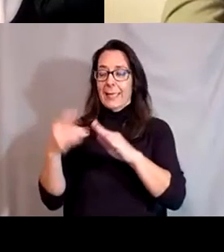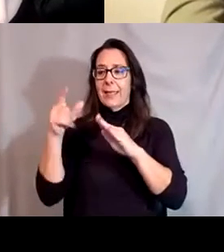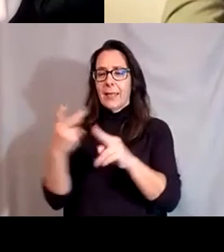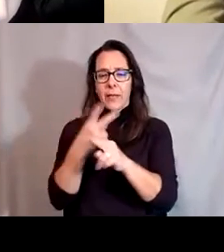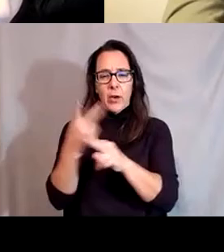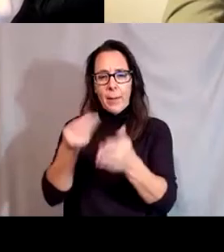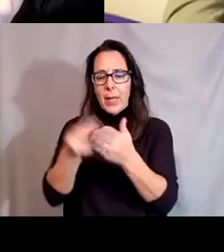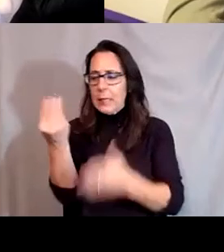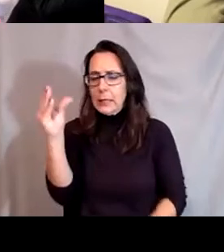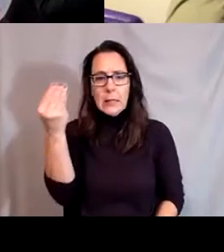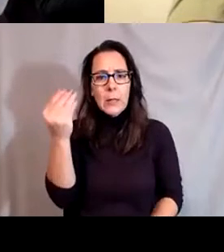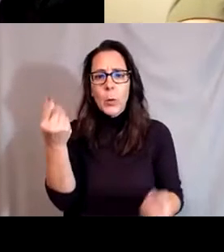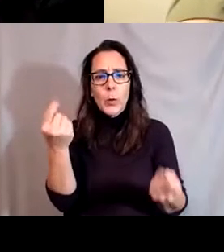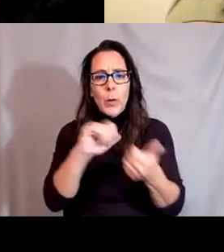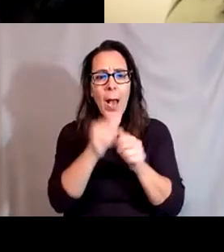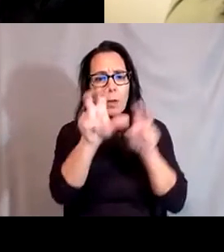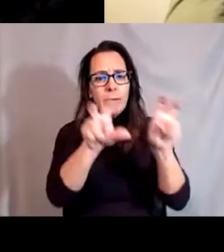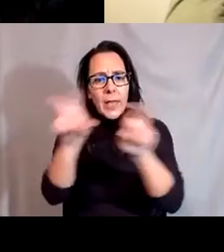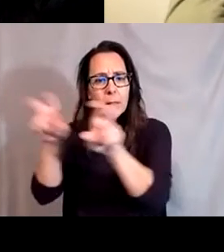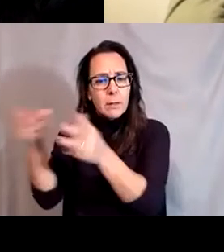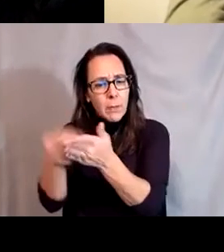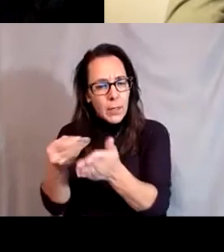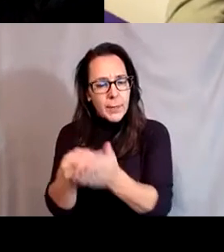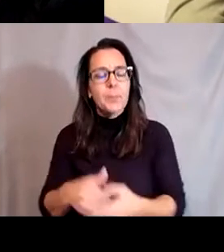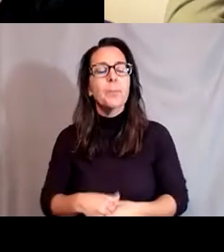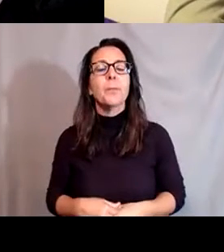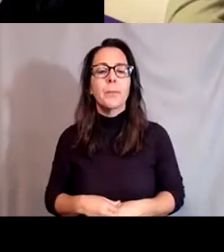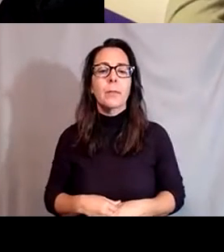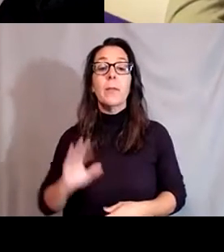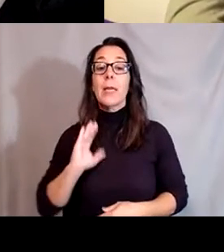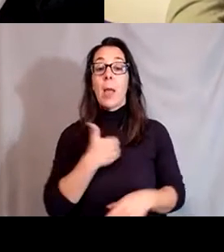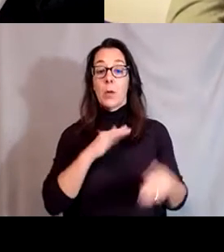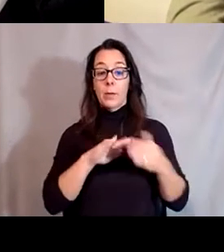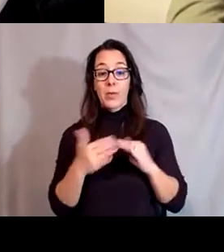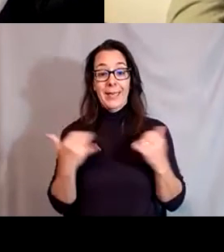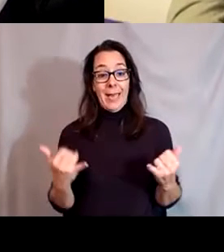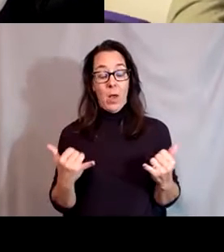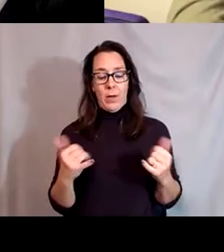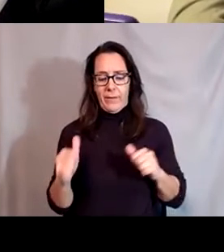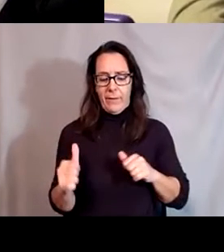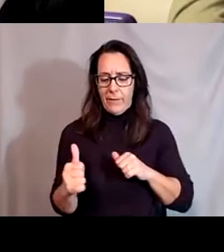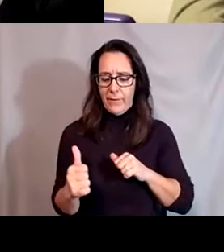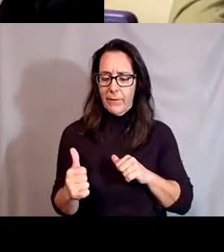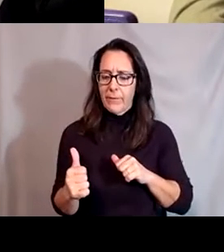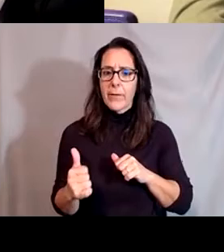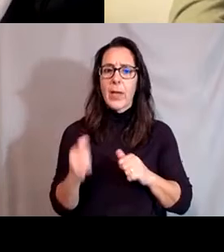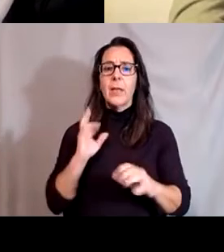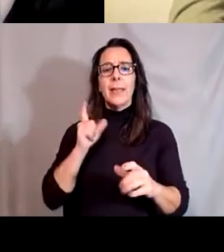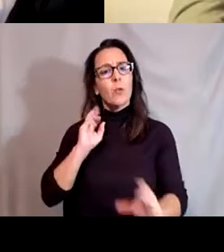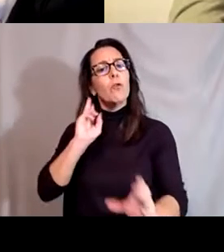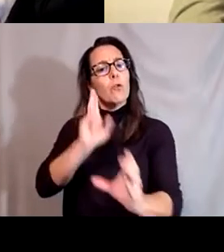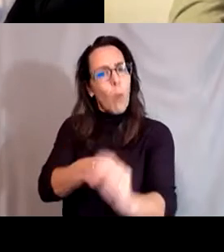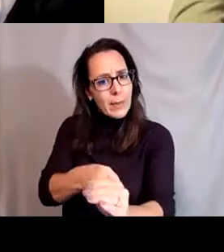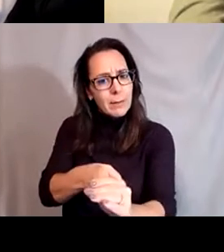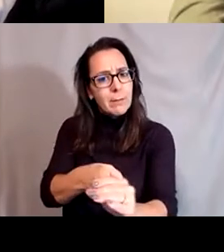investments. And so one of the challenges I think our community faces is being at the table and knowing to engage and say,